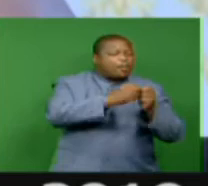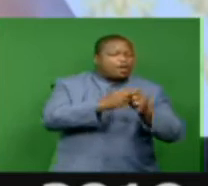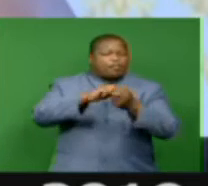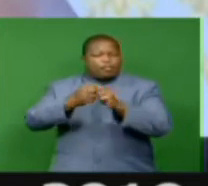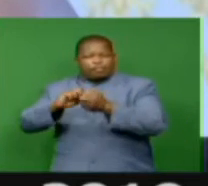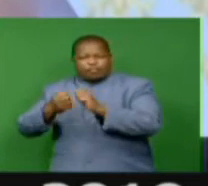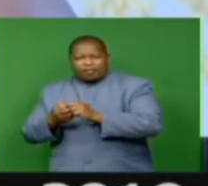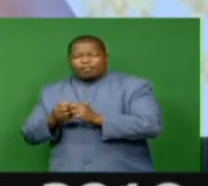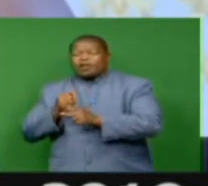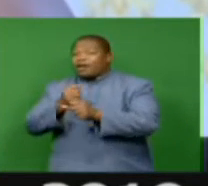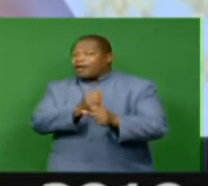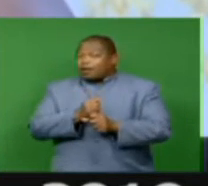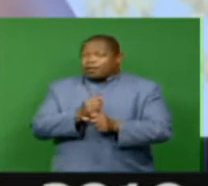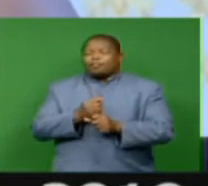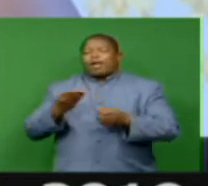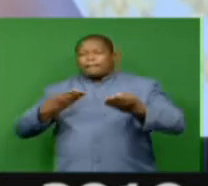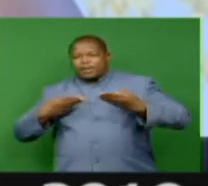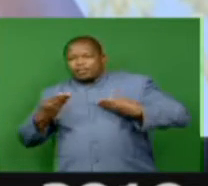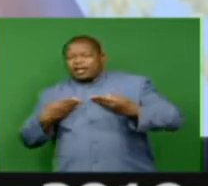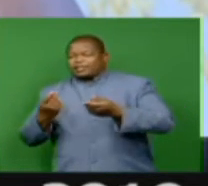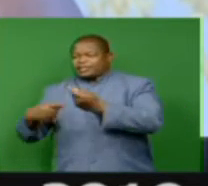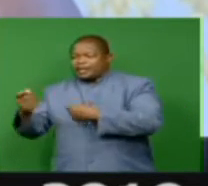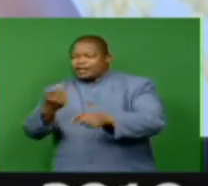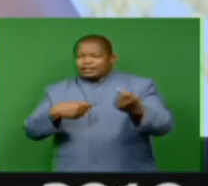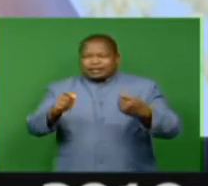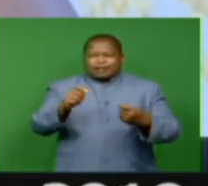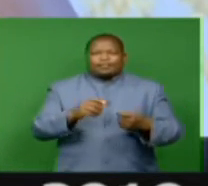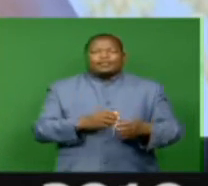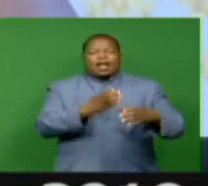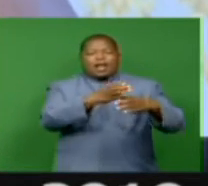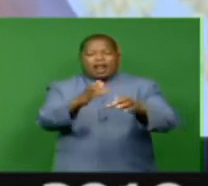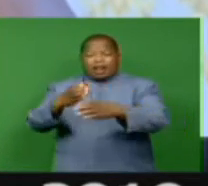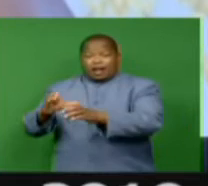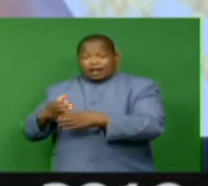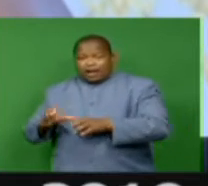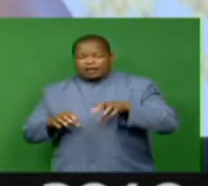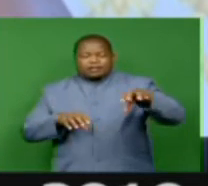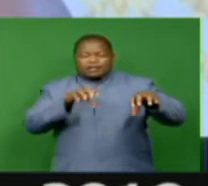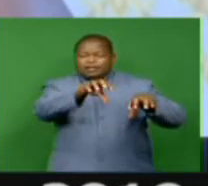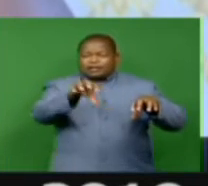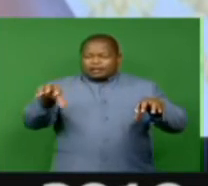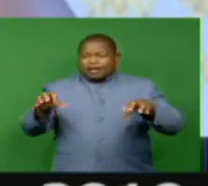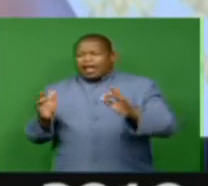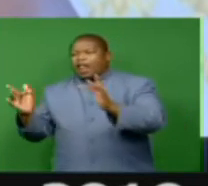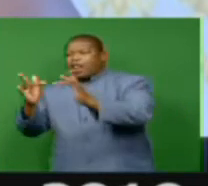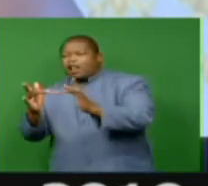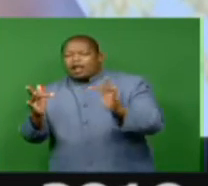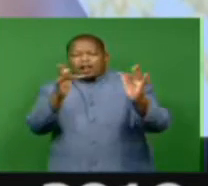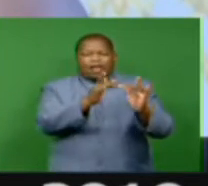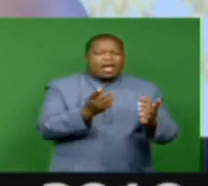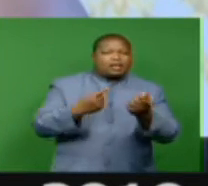rest of the world in terms of intra-trade and digitization. With these e-commerce